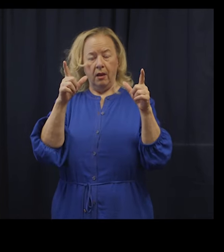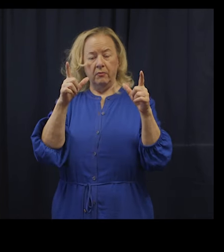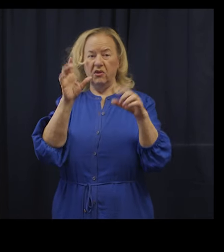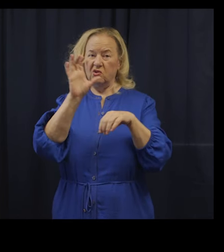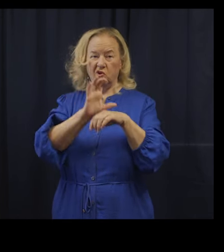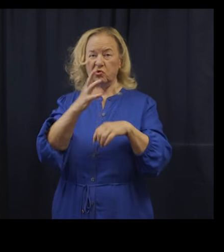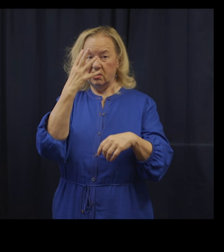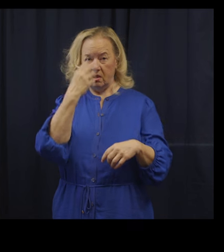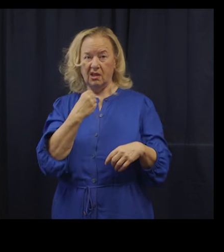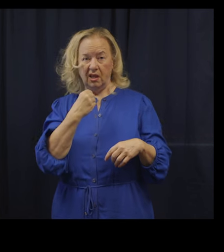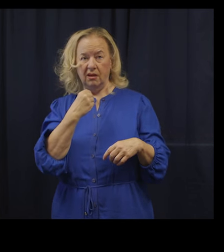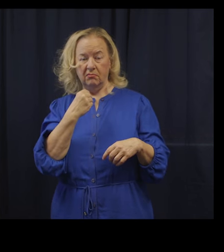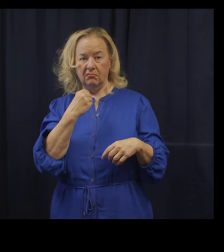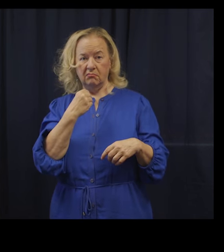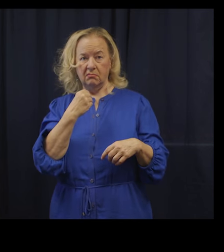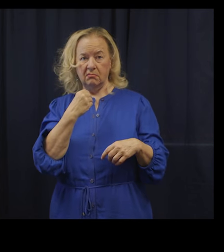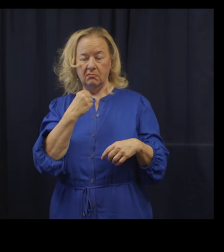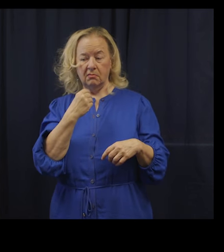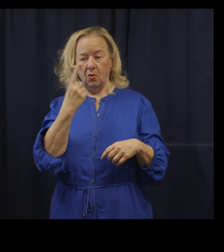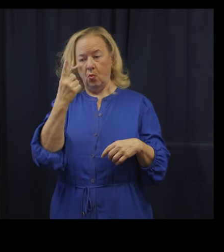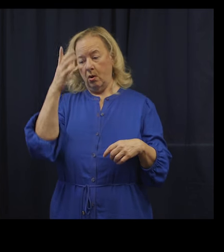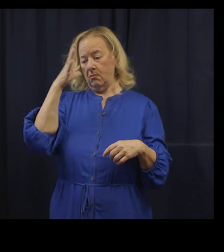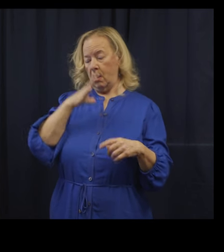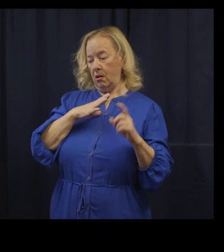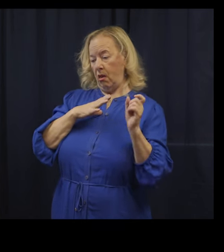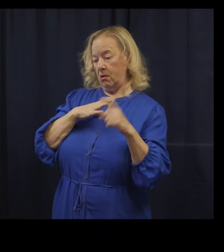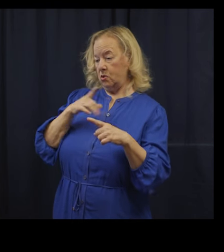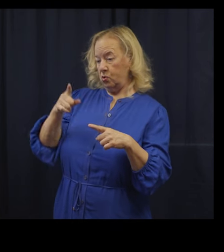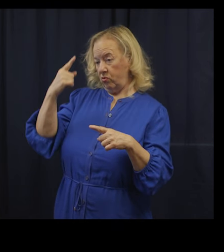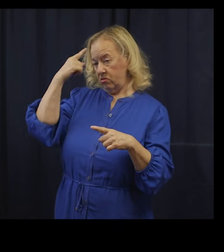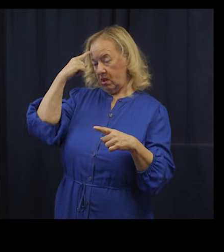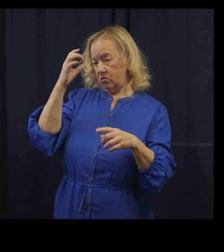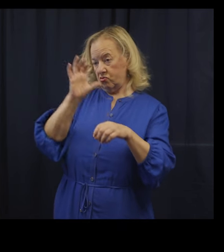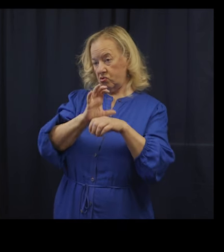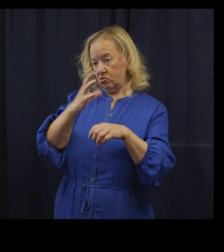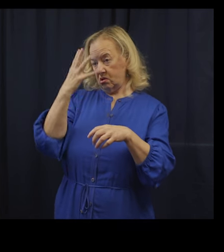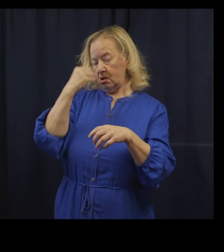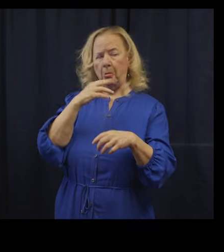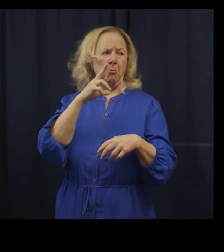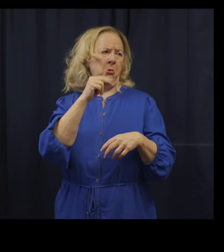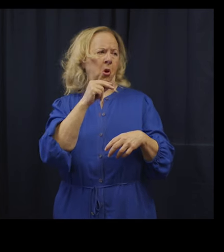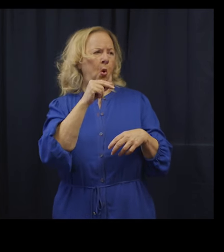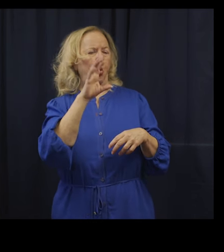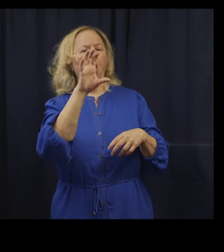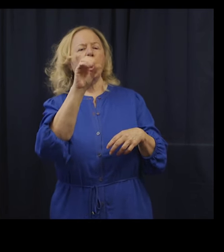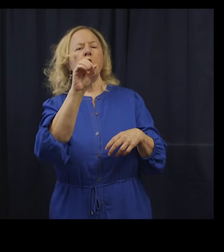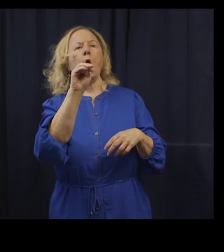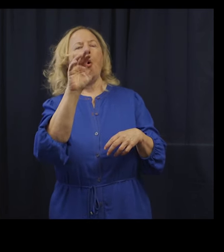asleep. Matter of fact, I asked one guy if he thought the church was asleep, and he said, no, it's in a coma.